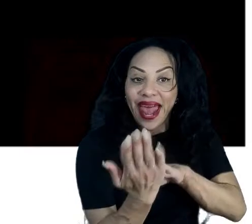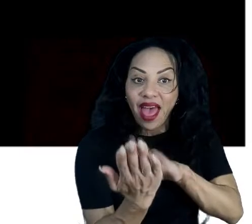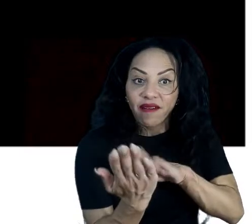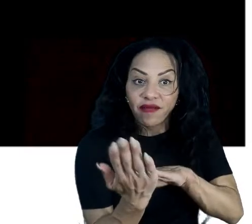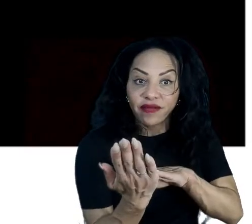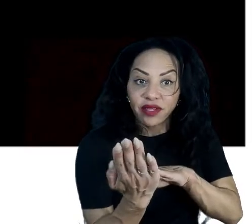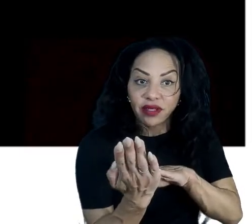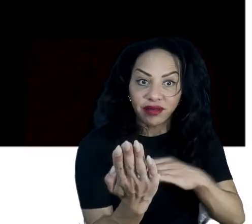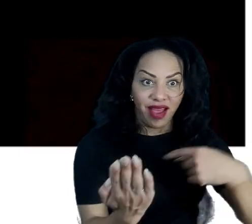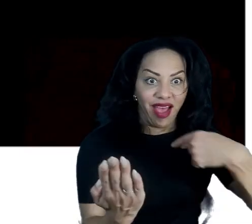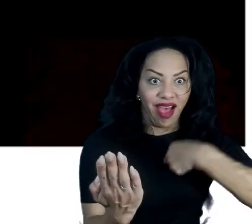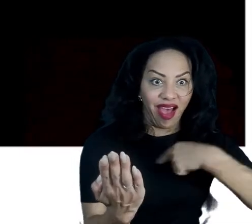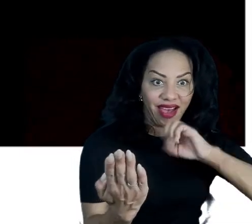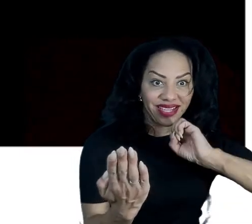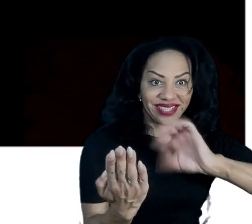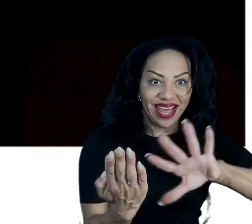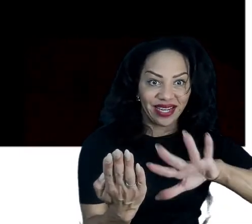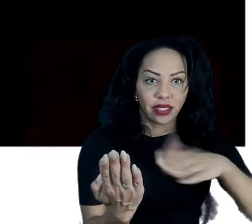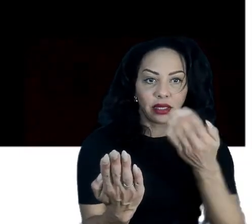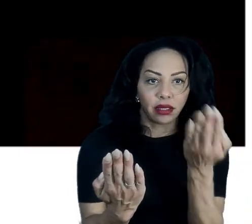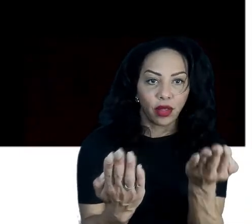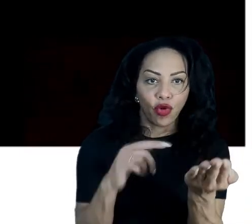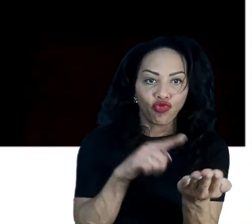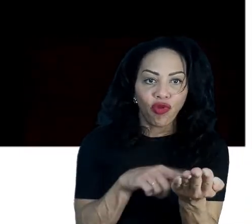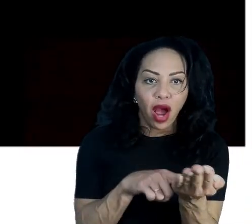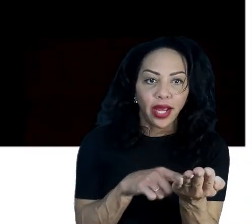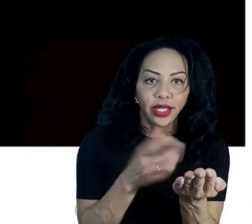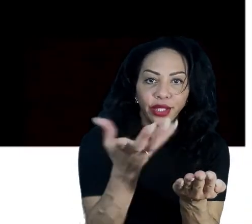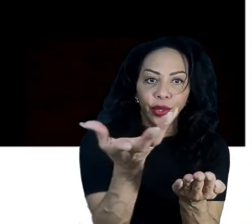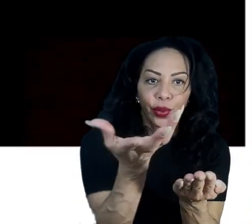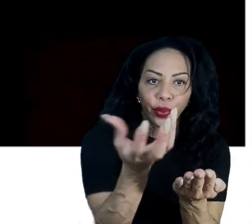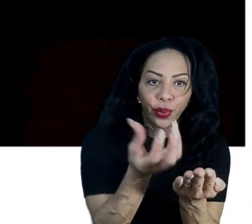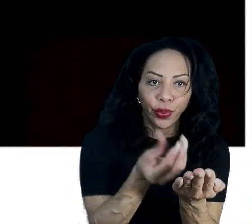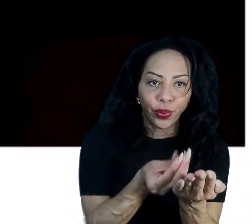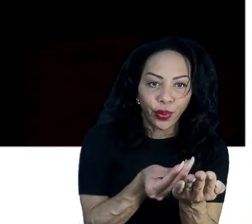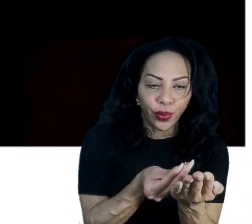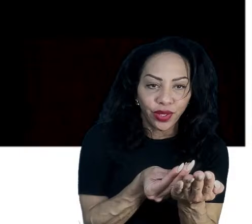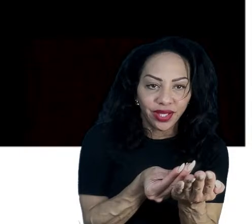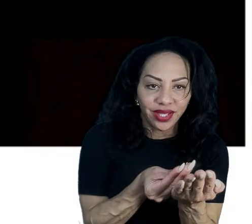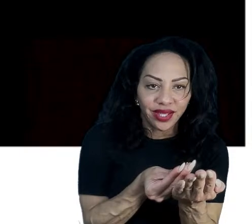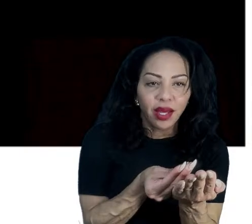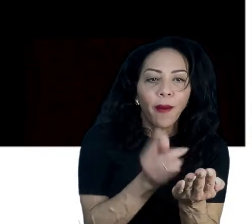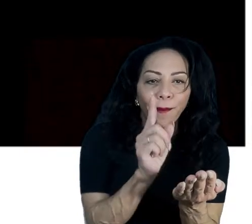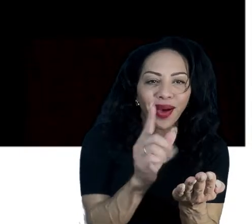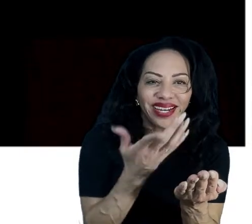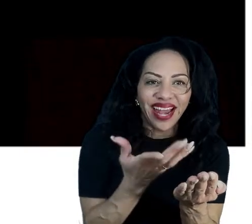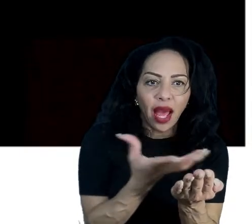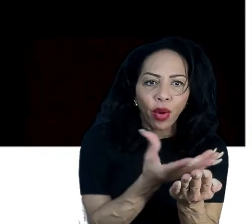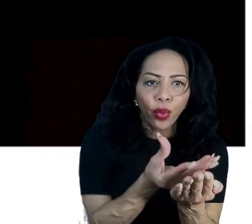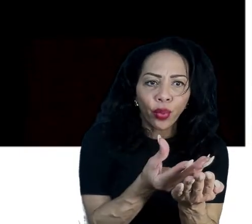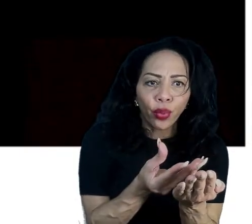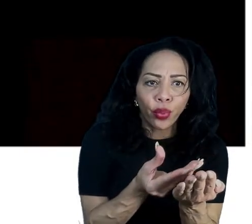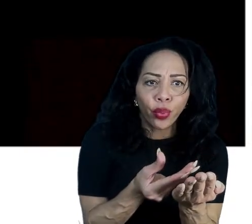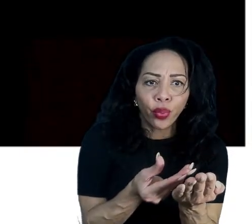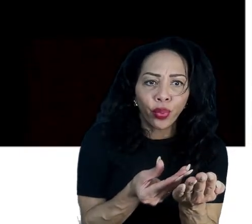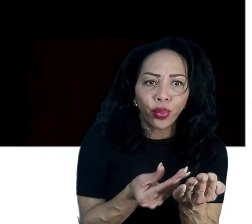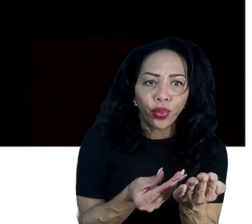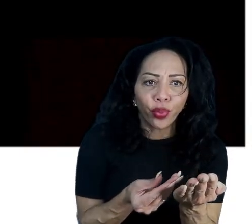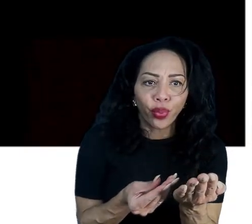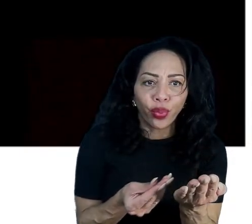received. And as you can see, it's disappearing. And and so